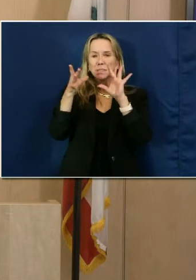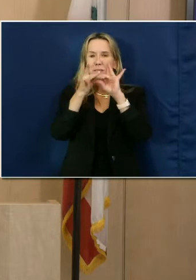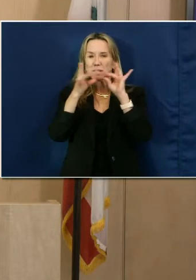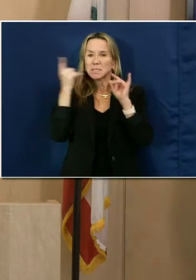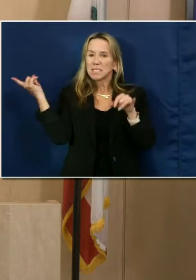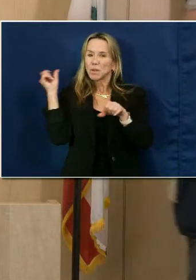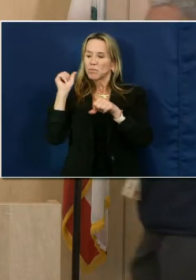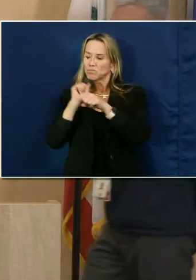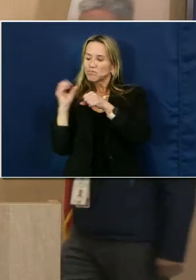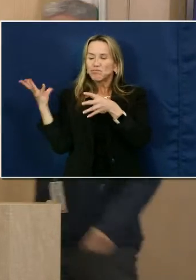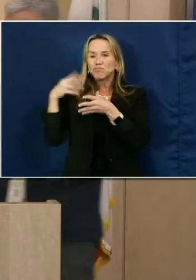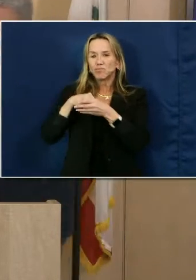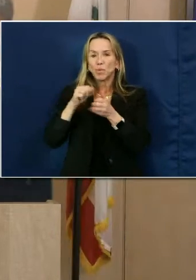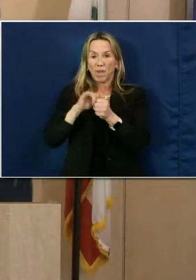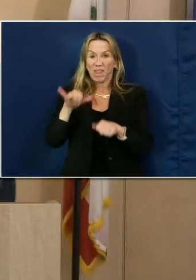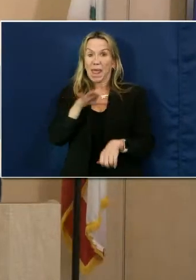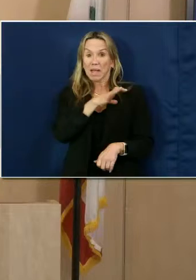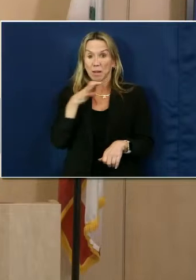closely.